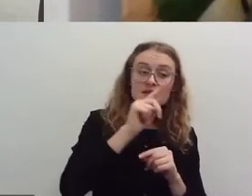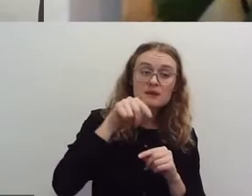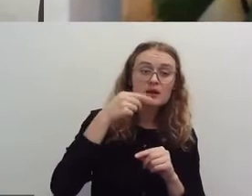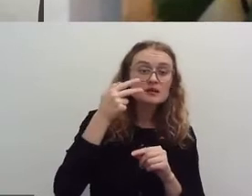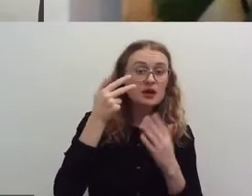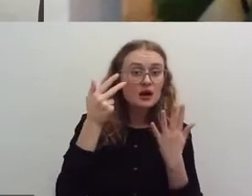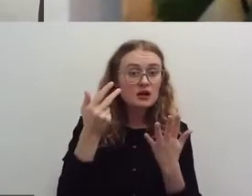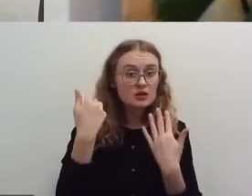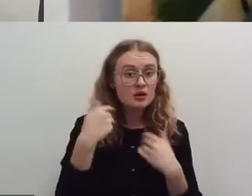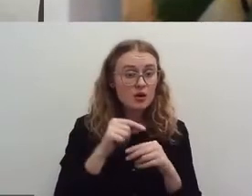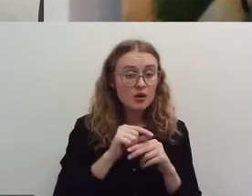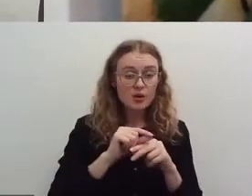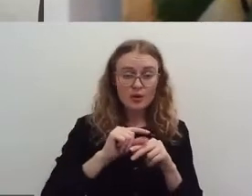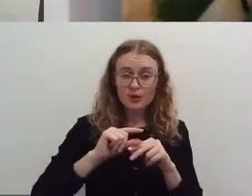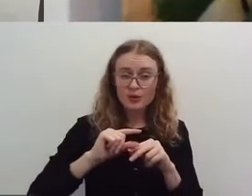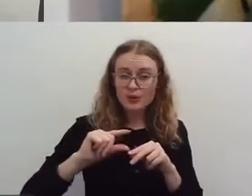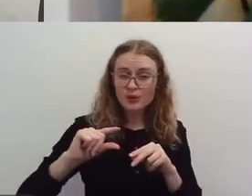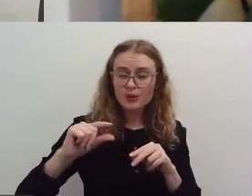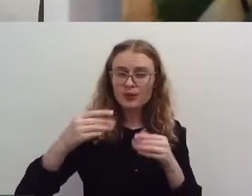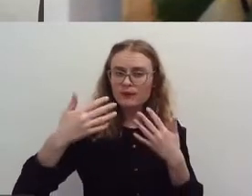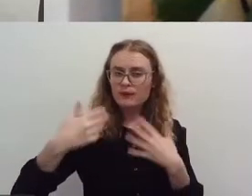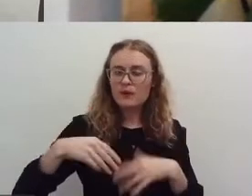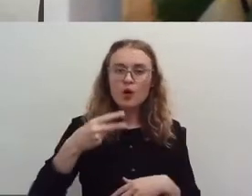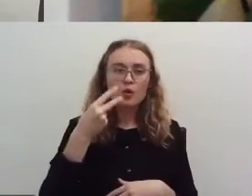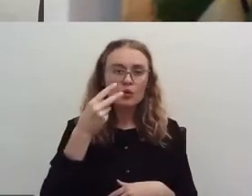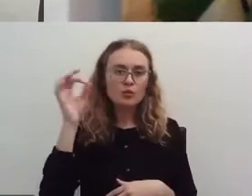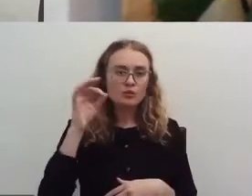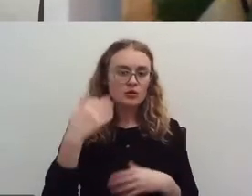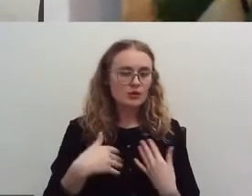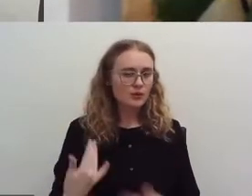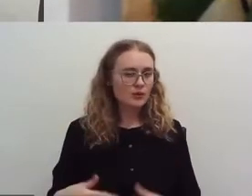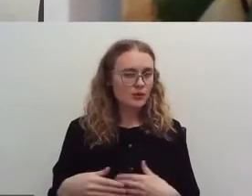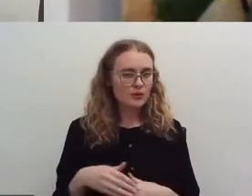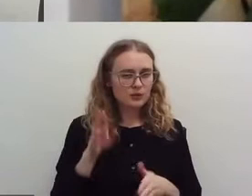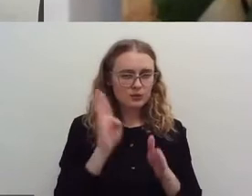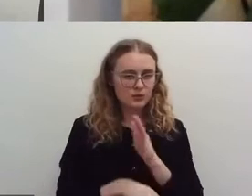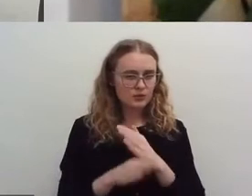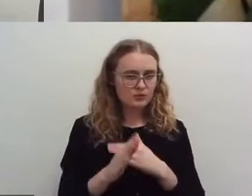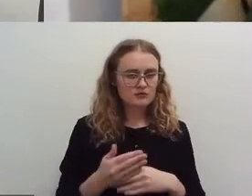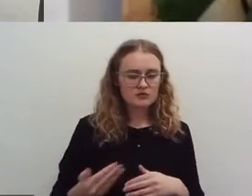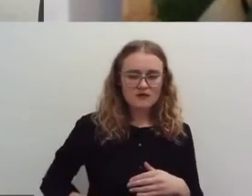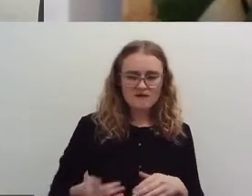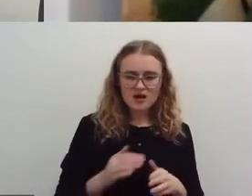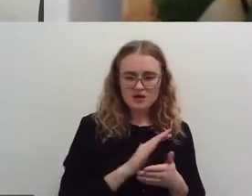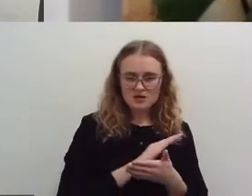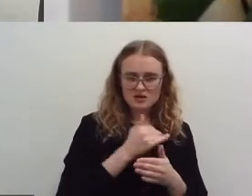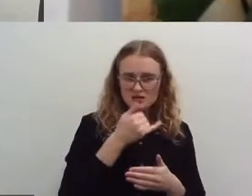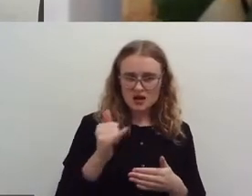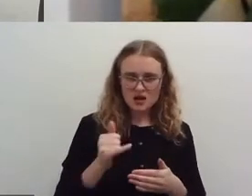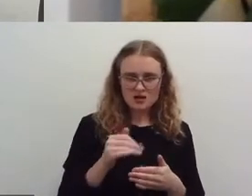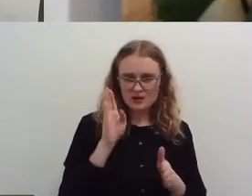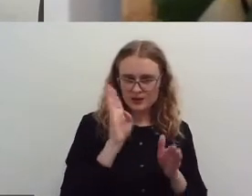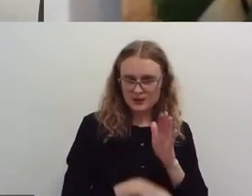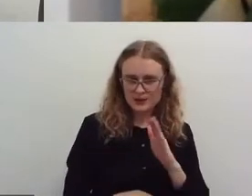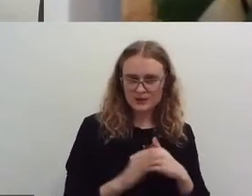So we really need to, within the next couple of years, start acting. And of course, compromise is a part of politics. But it's about time